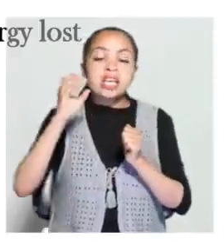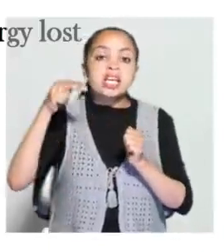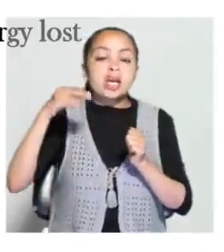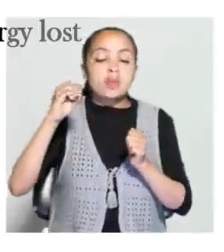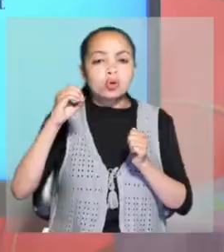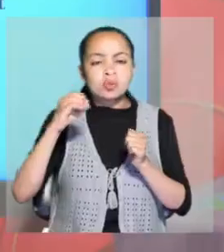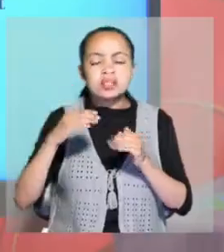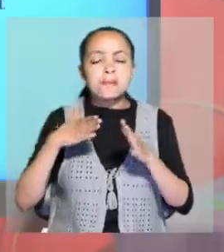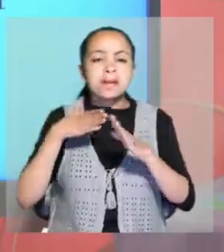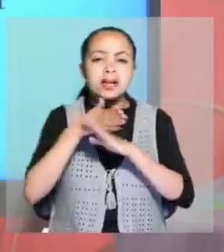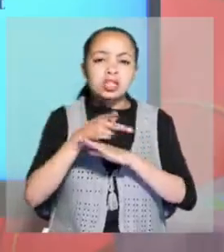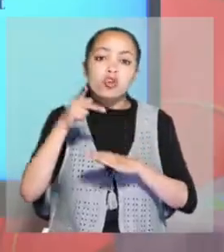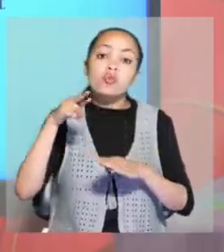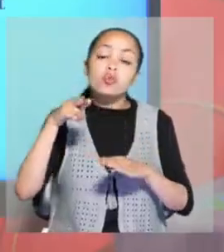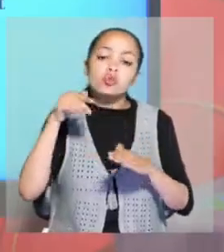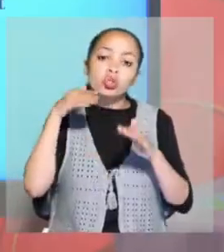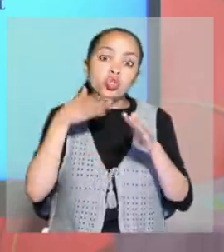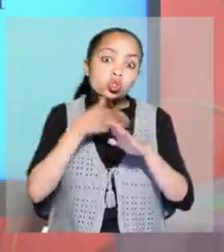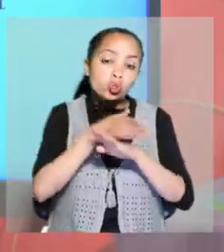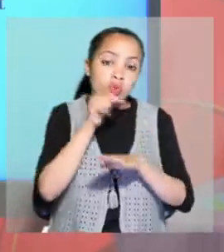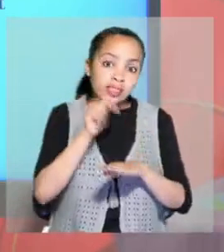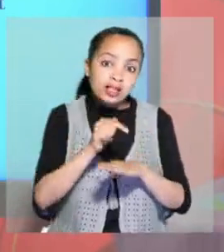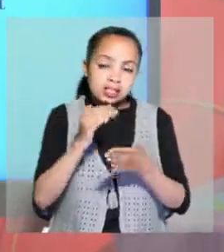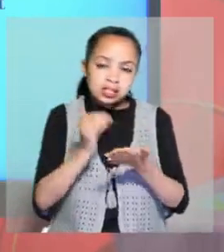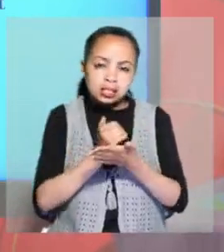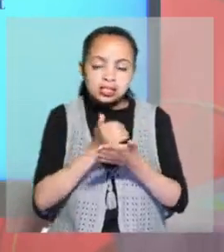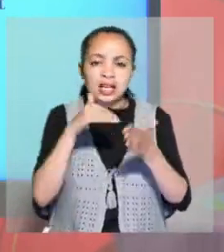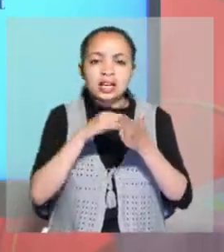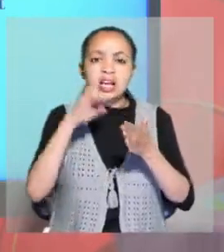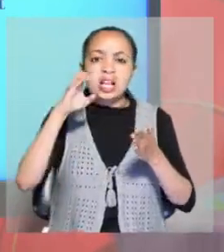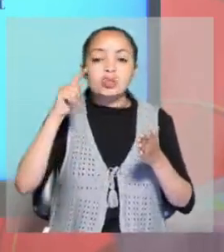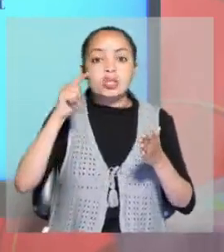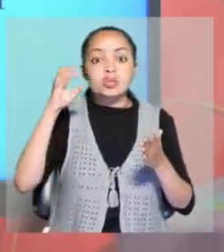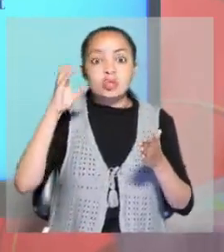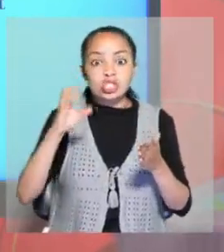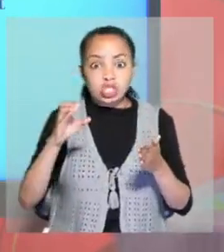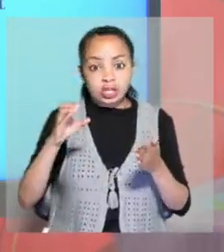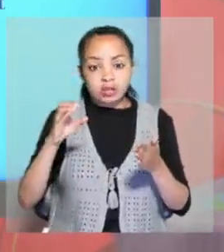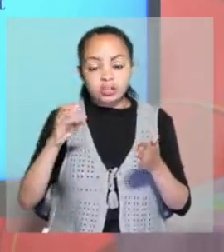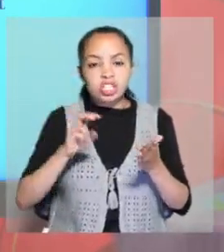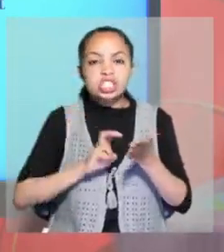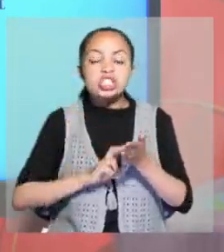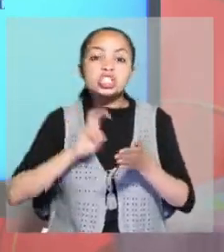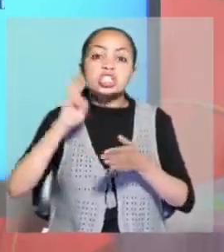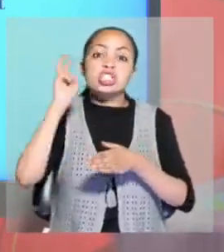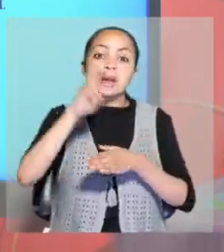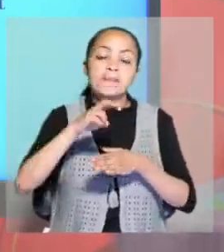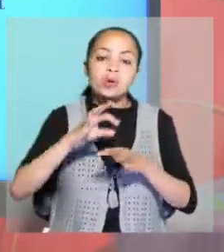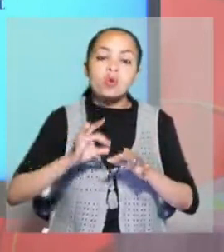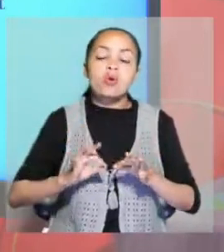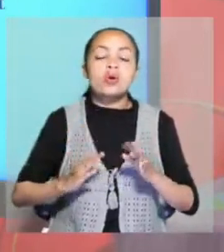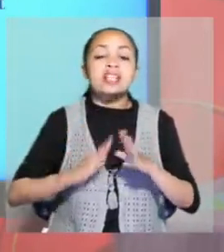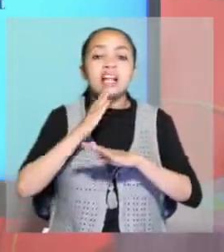chemiosmosis, a passing of protons through that of ATP synthase, and the electron transport chain, a jumping or transfer